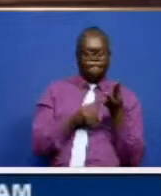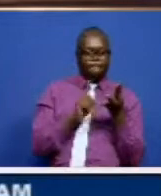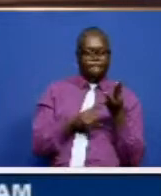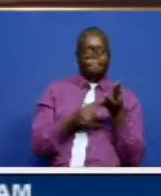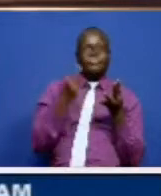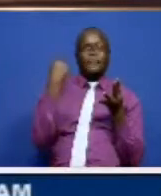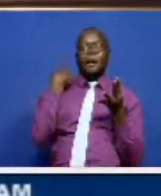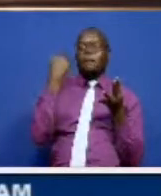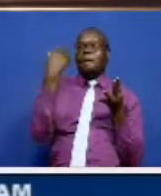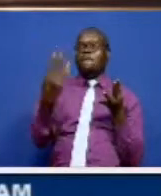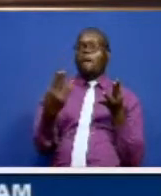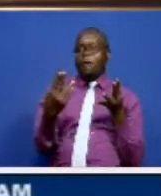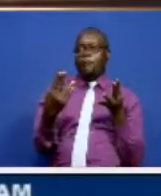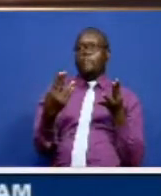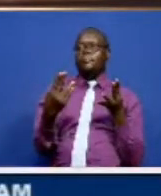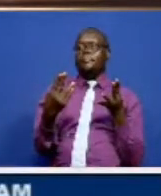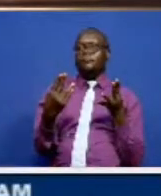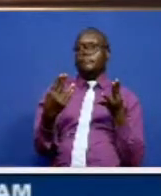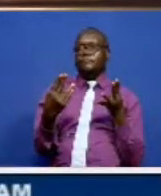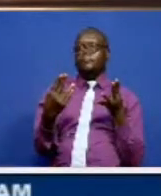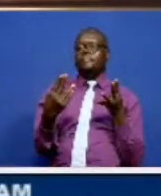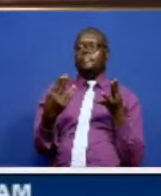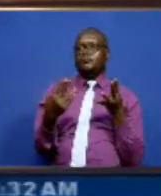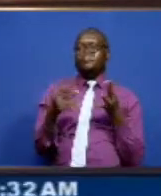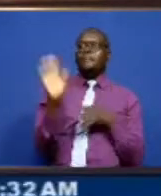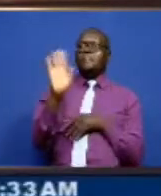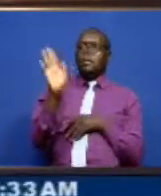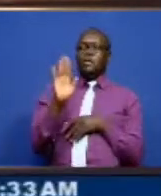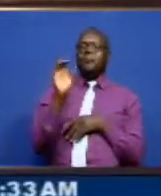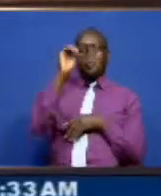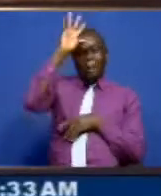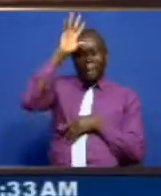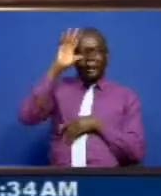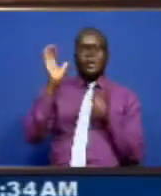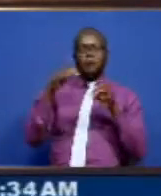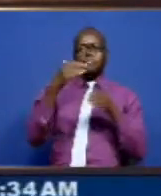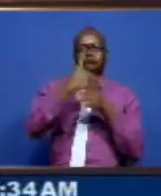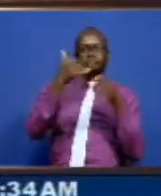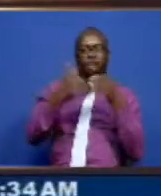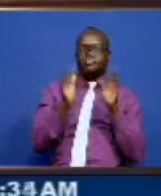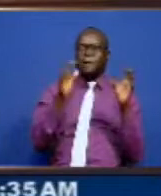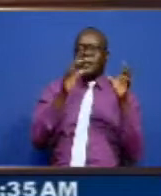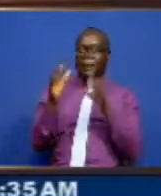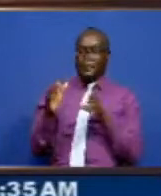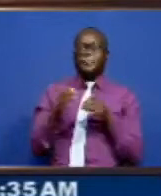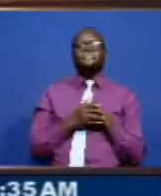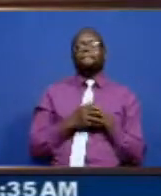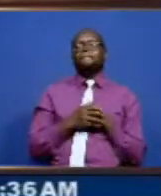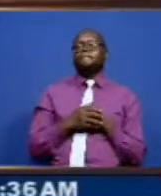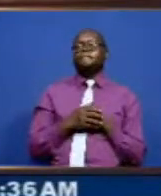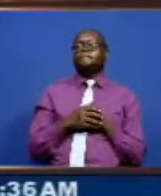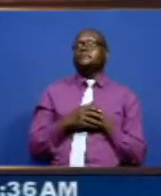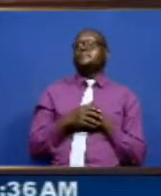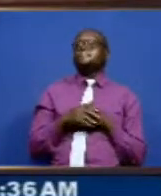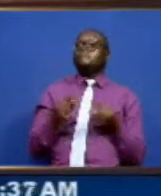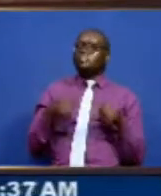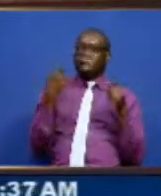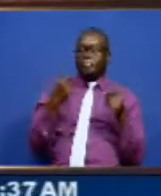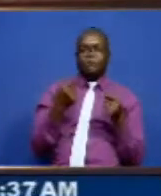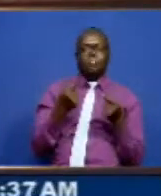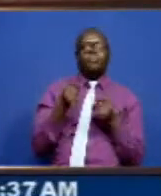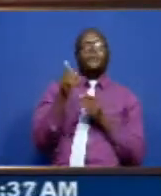And tender number 4, Blue Magic Construction Limited. O. Violation of